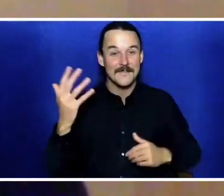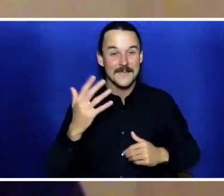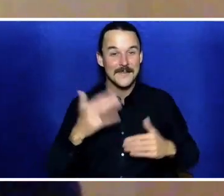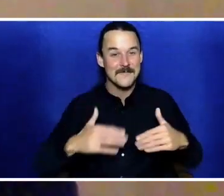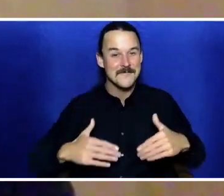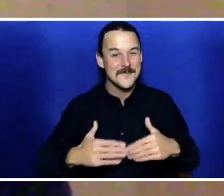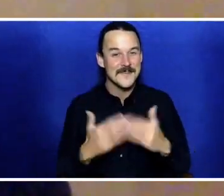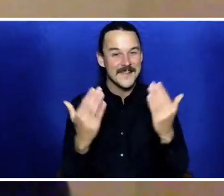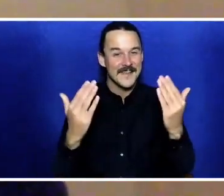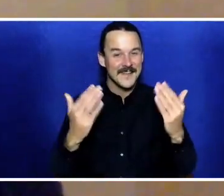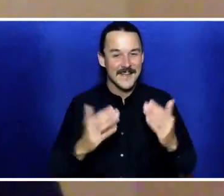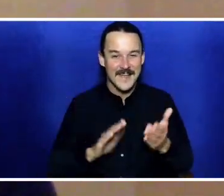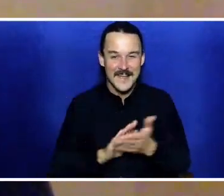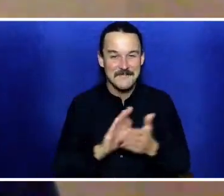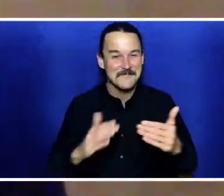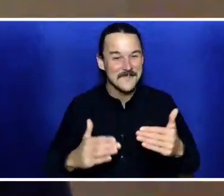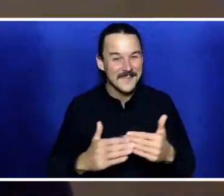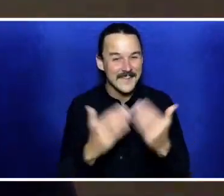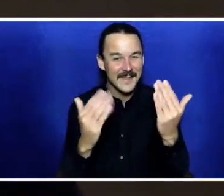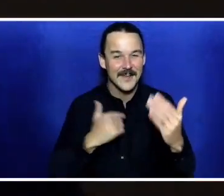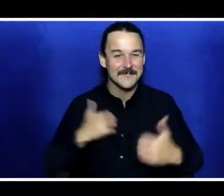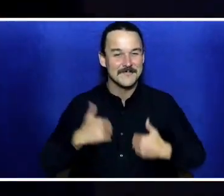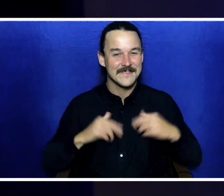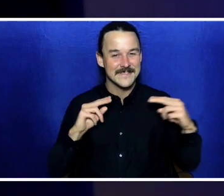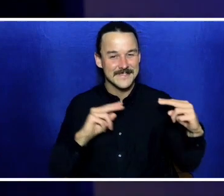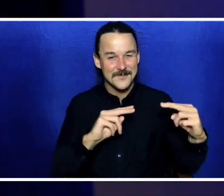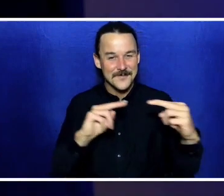in 2021. Thank you.